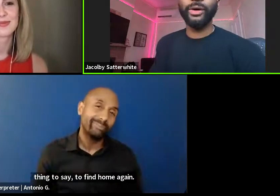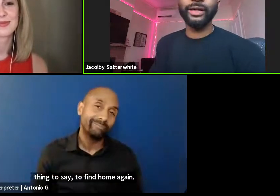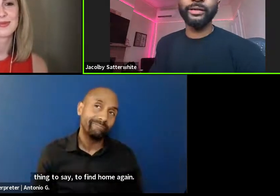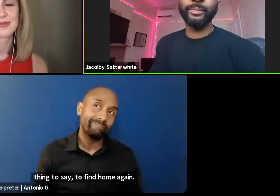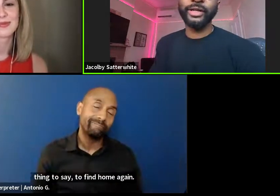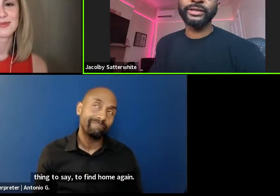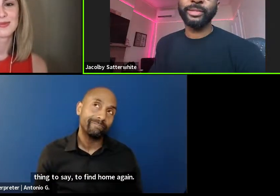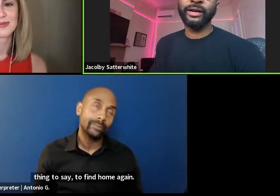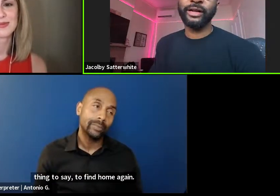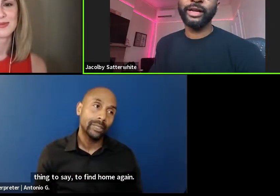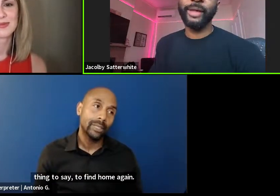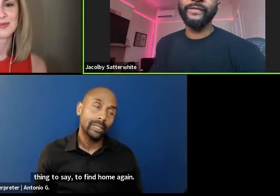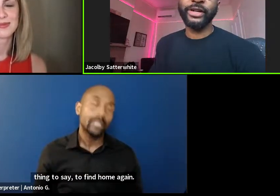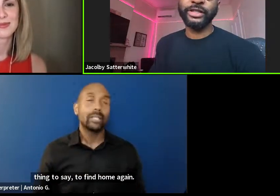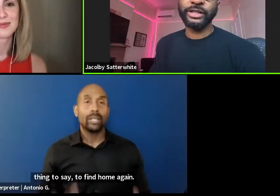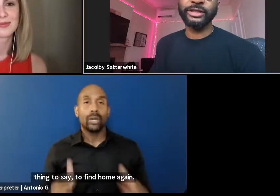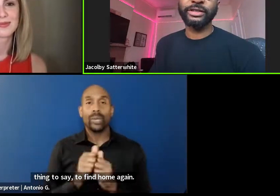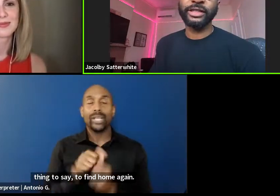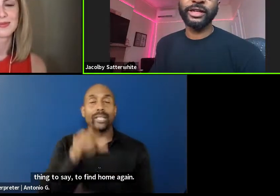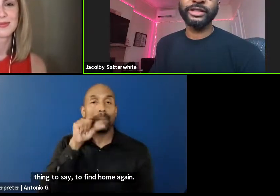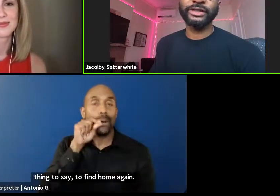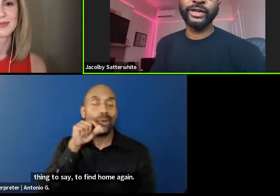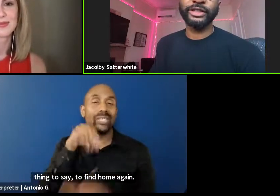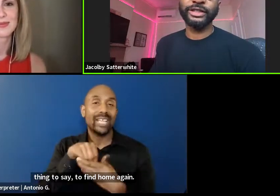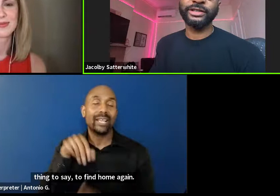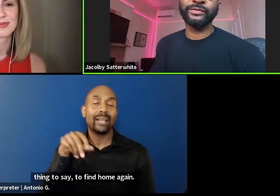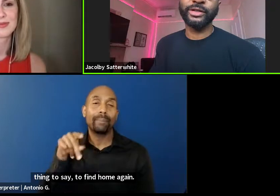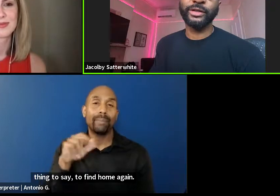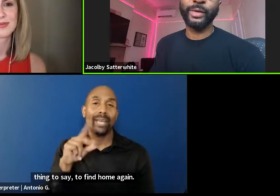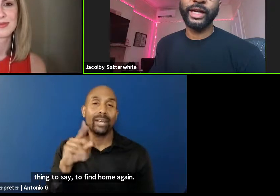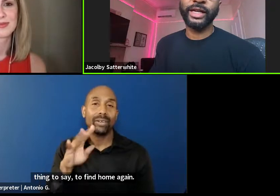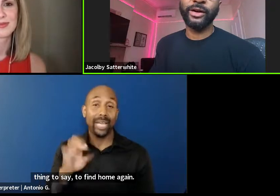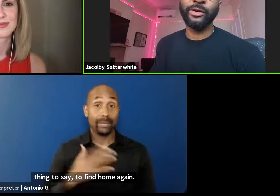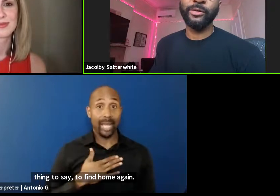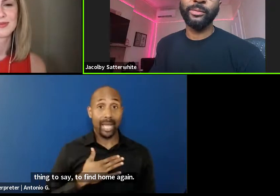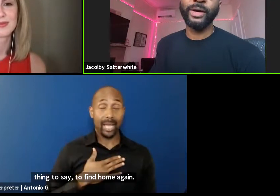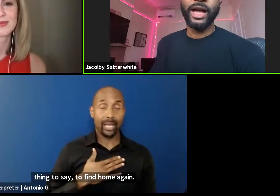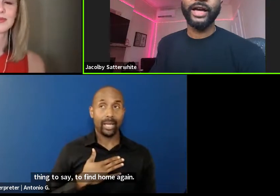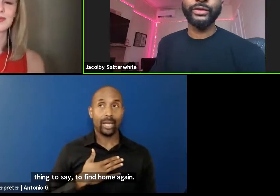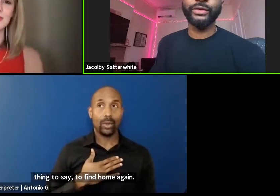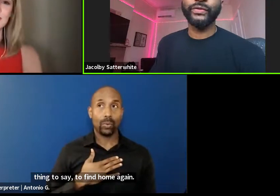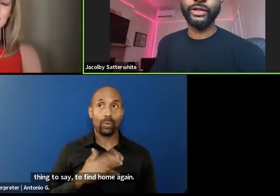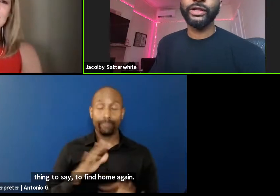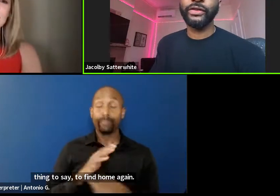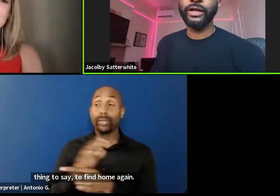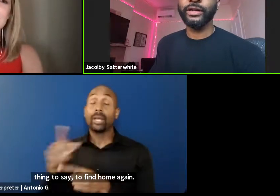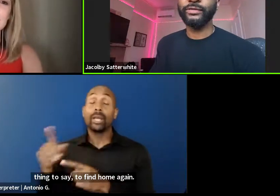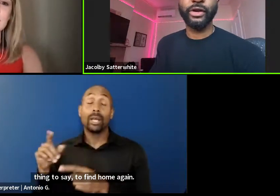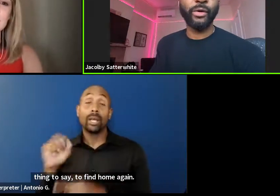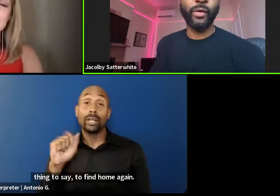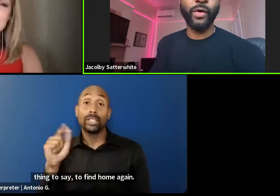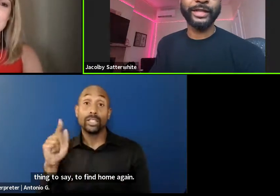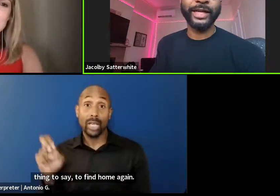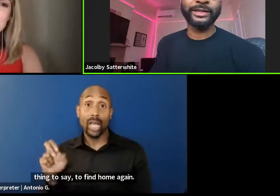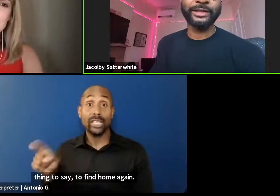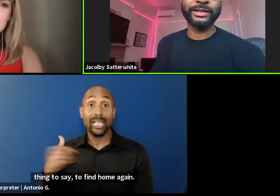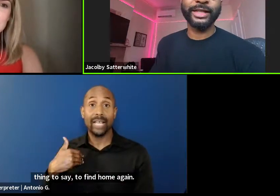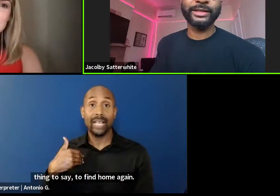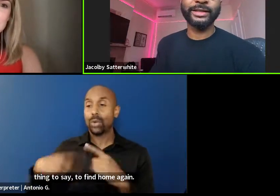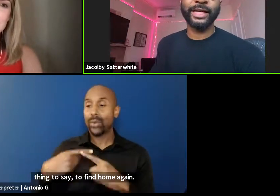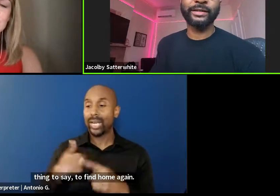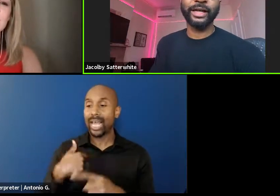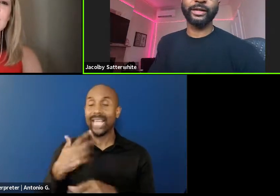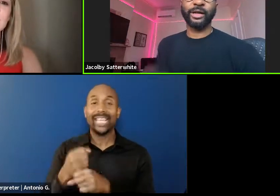you know, in Birds in Paradise, in my version, so Solange's version for when I get home, I use footage of Third Ward,